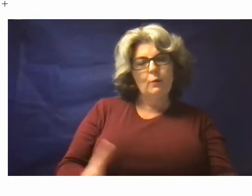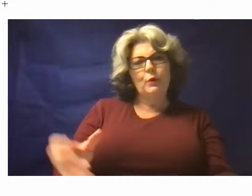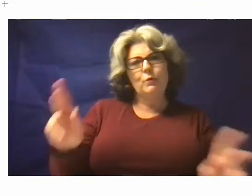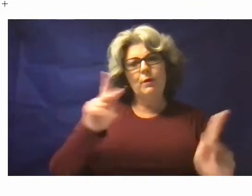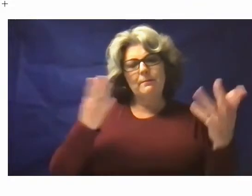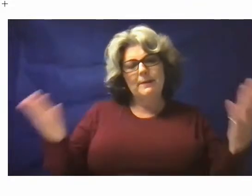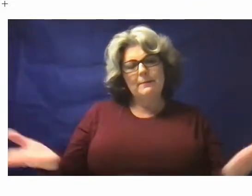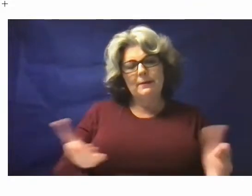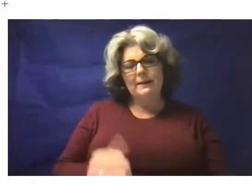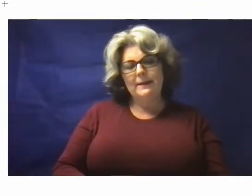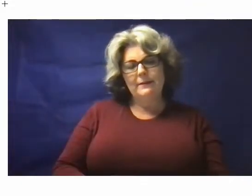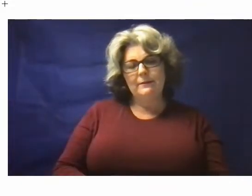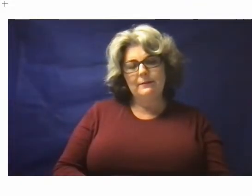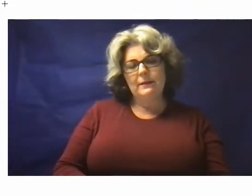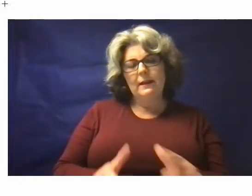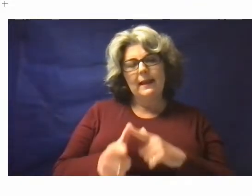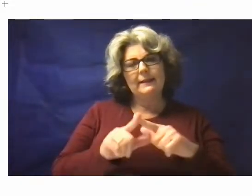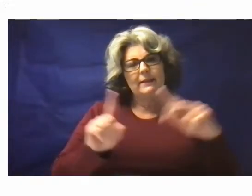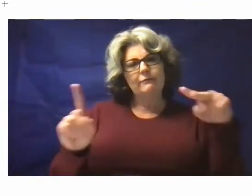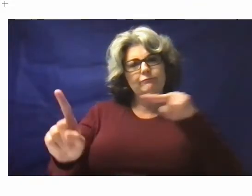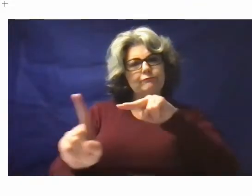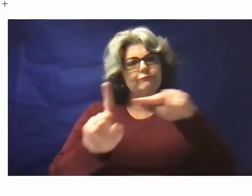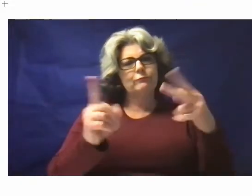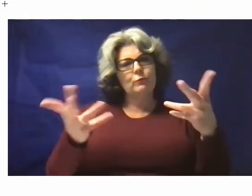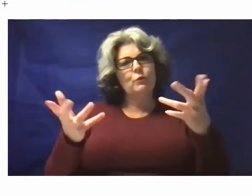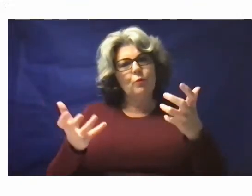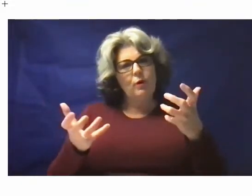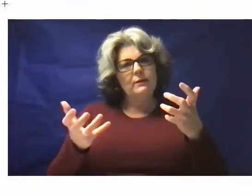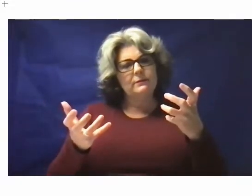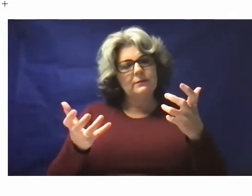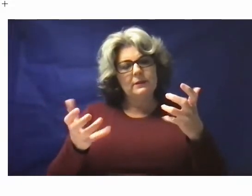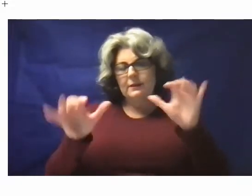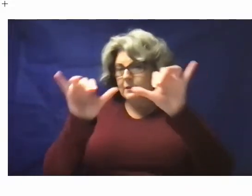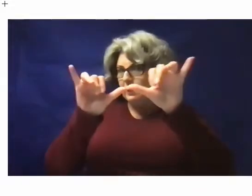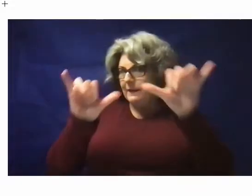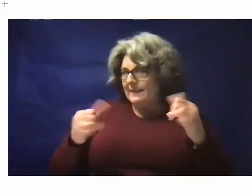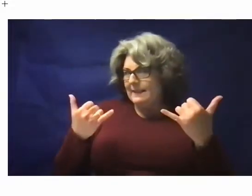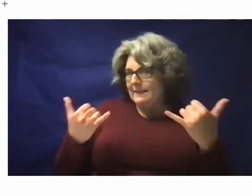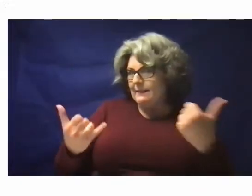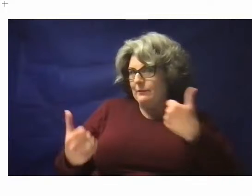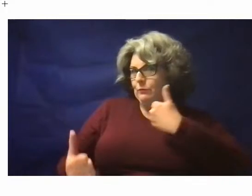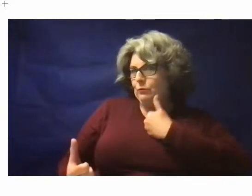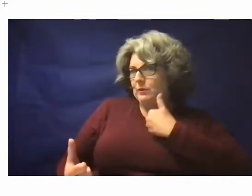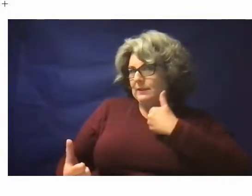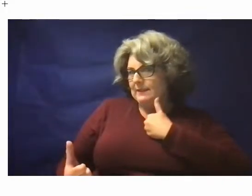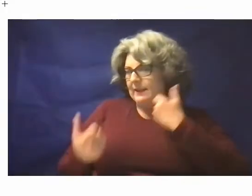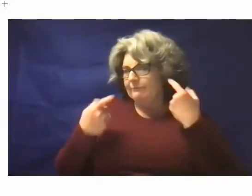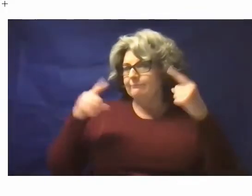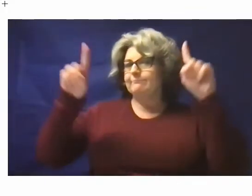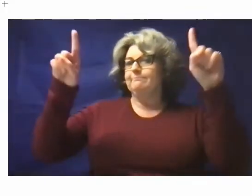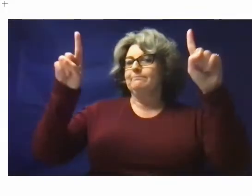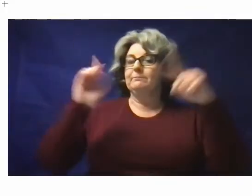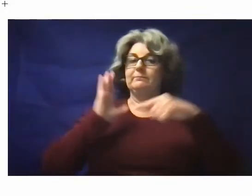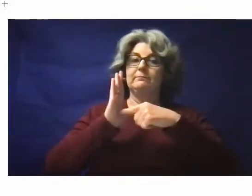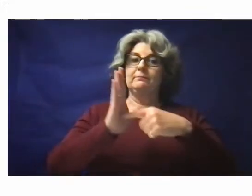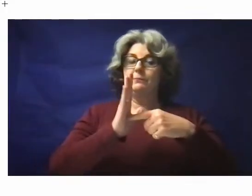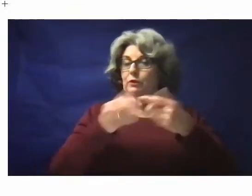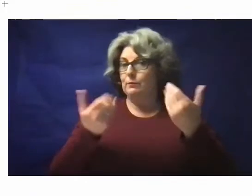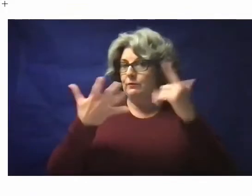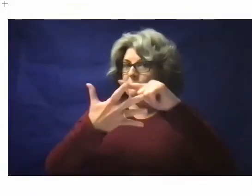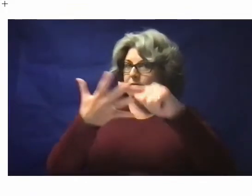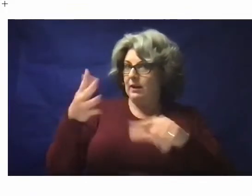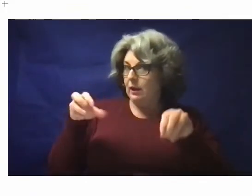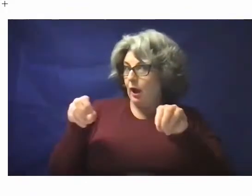and perspectives. And so these systems now with our self-declaration are actually designed to be able to provide those opportunities.